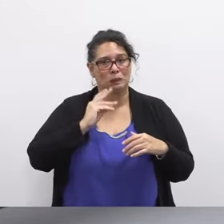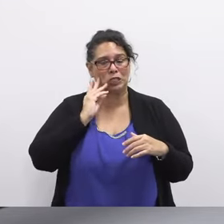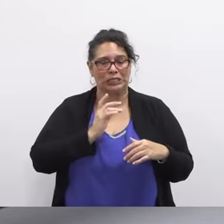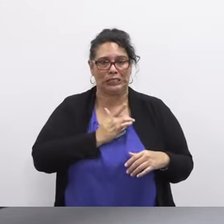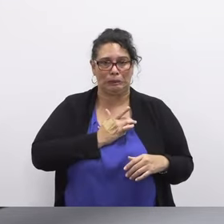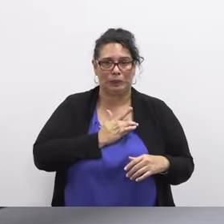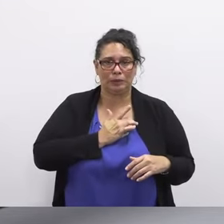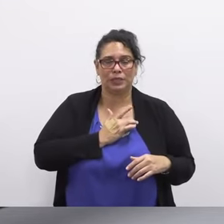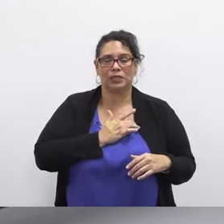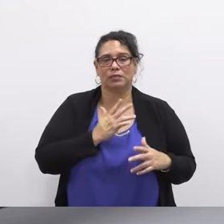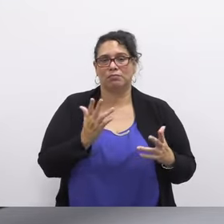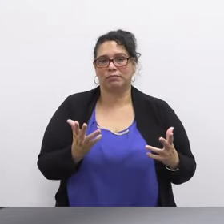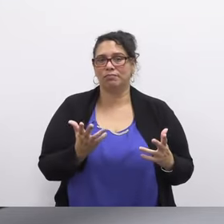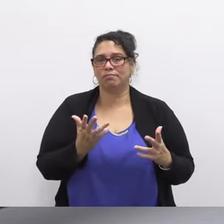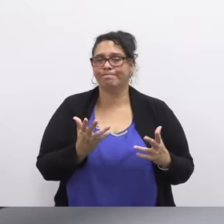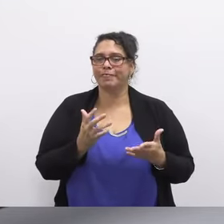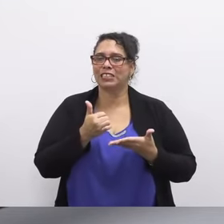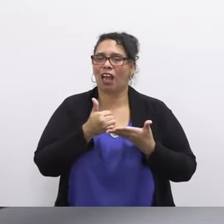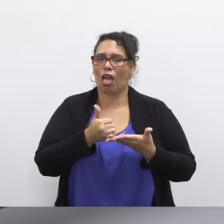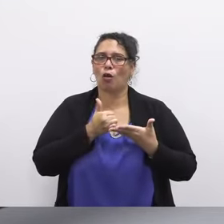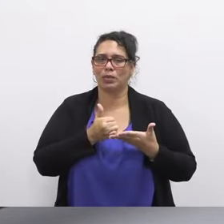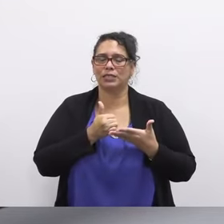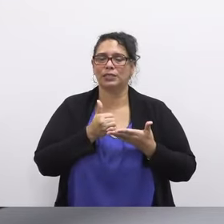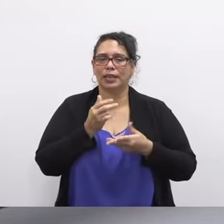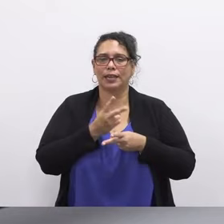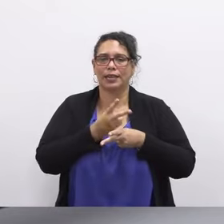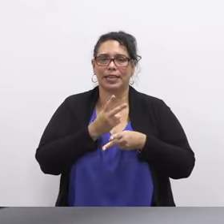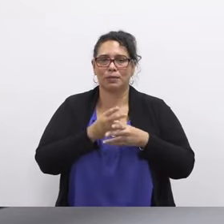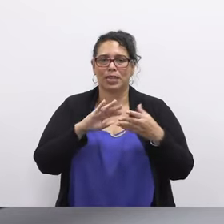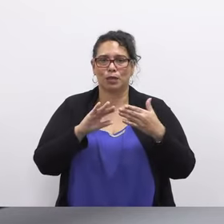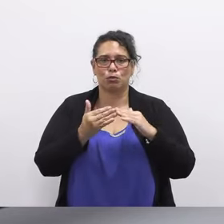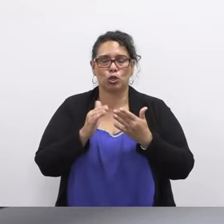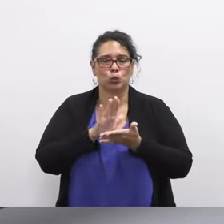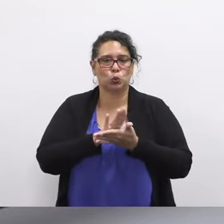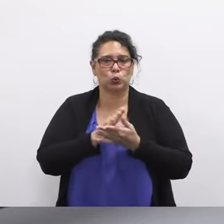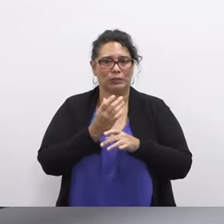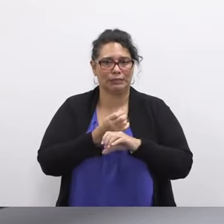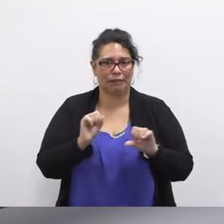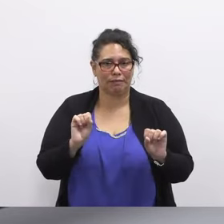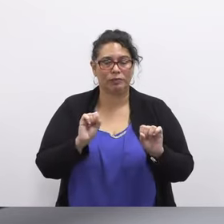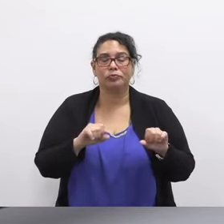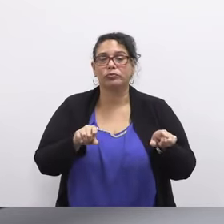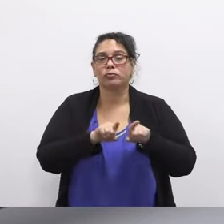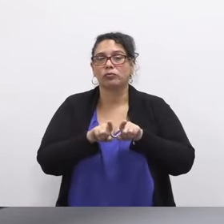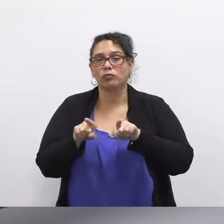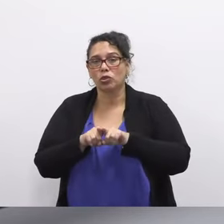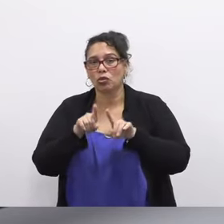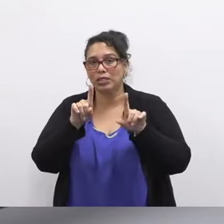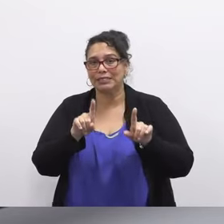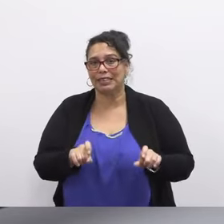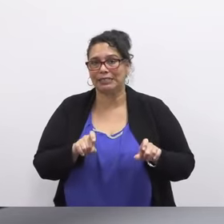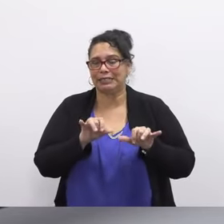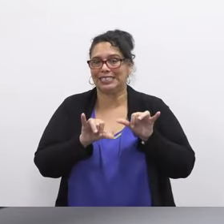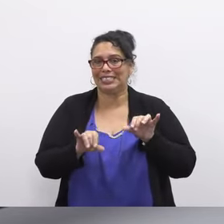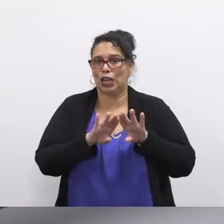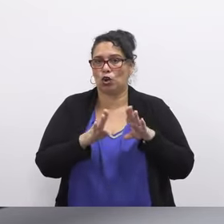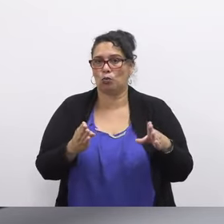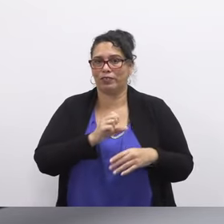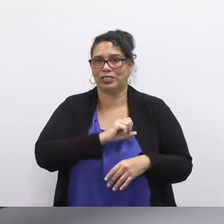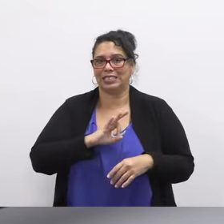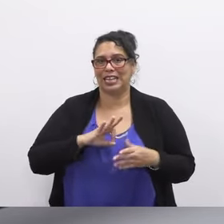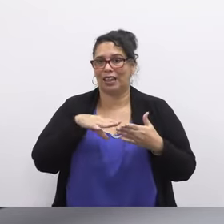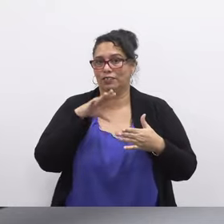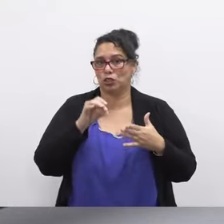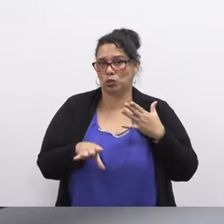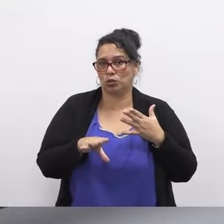symptoms, and that is a means for helping us keep our community and our schools safe. In addition to those tests, they stayed open for our staff and our